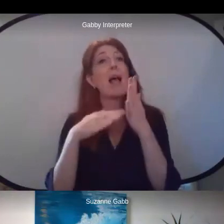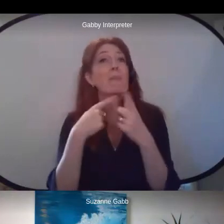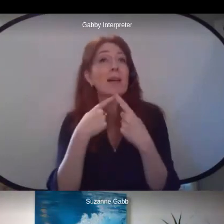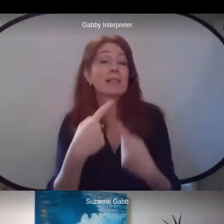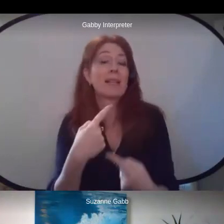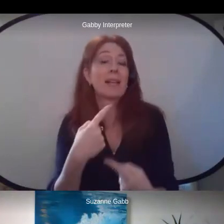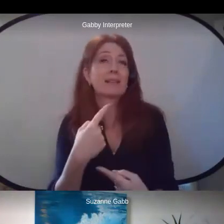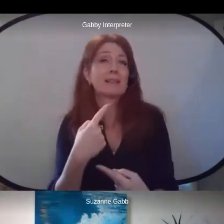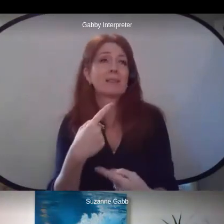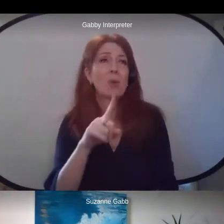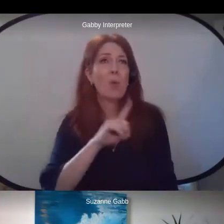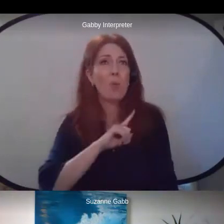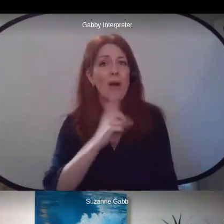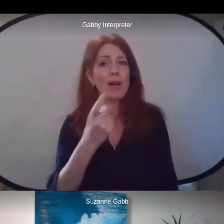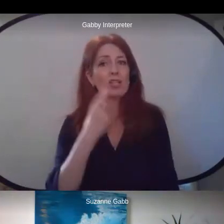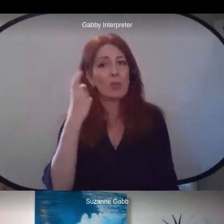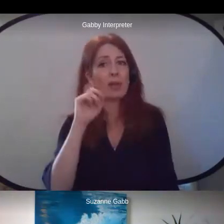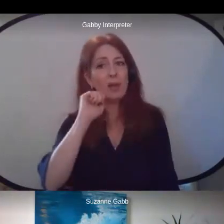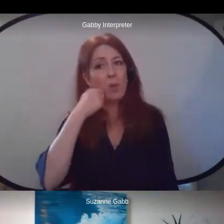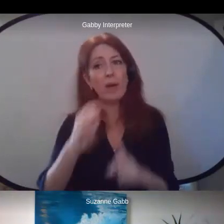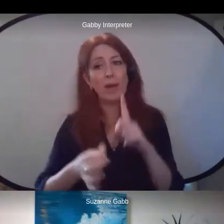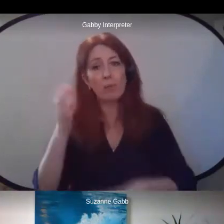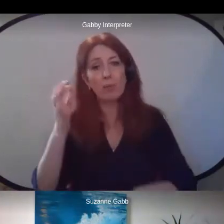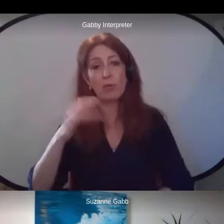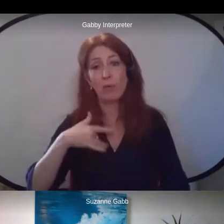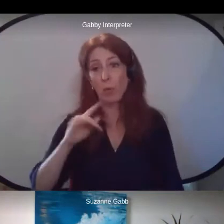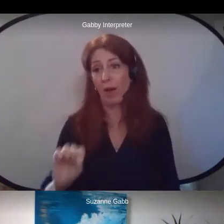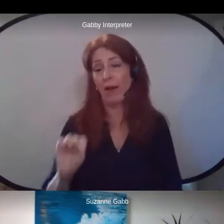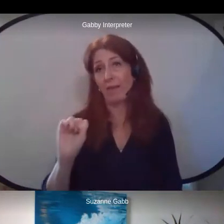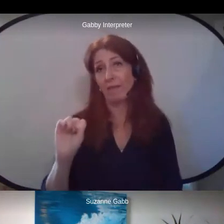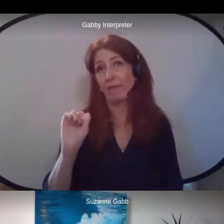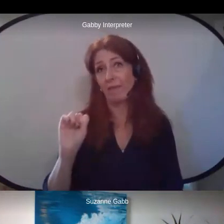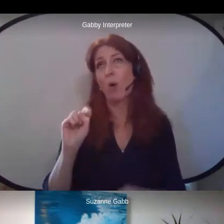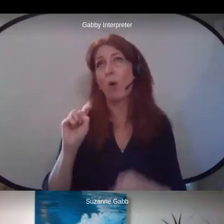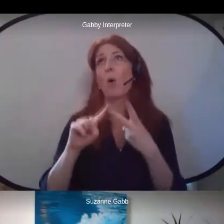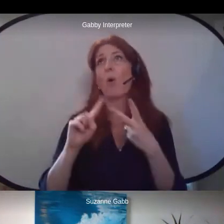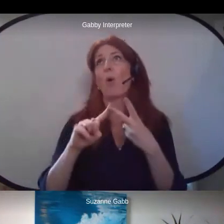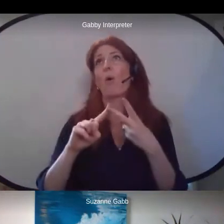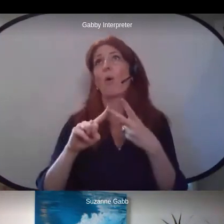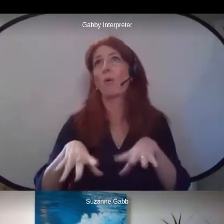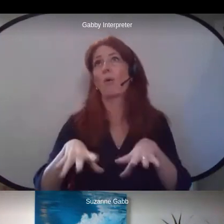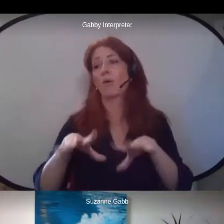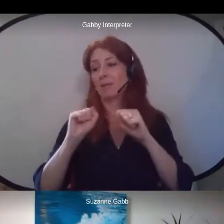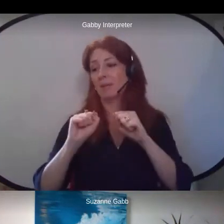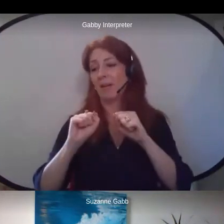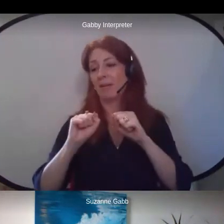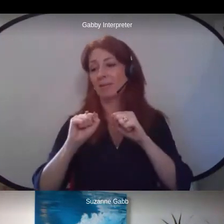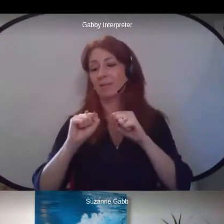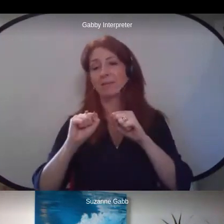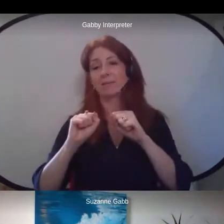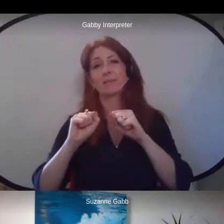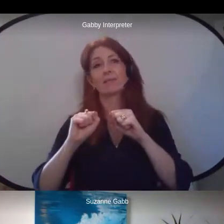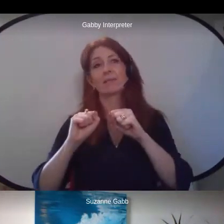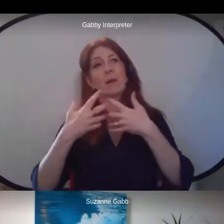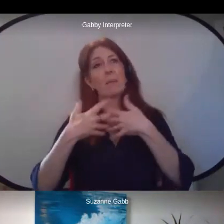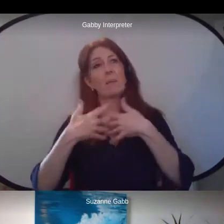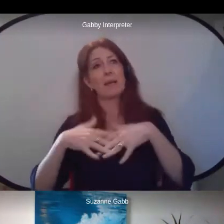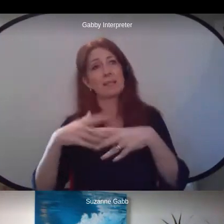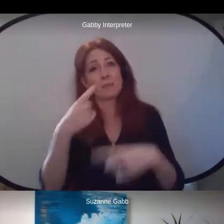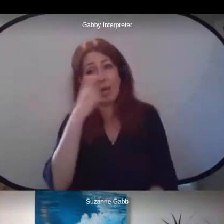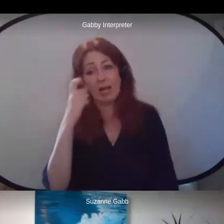Why do you think this is going to improve your life or act as a mechanism for greater understanding? And I